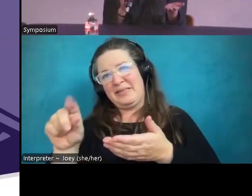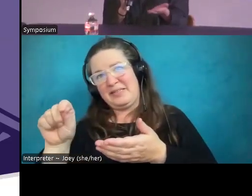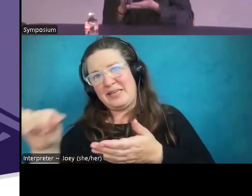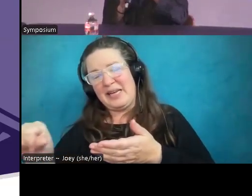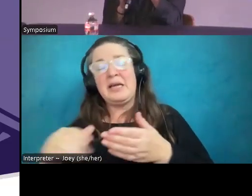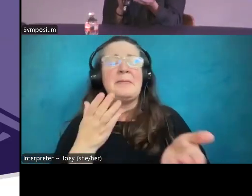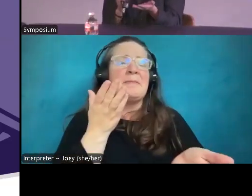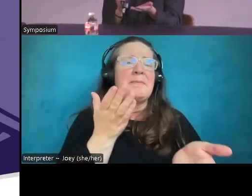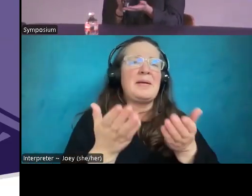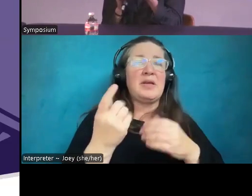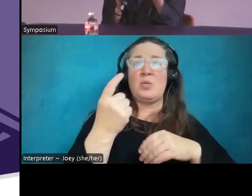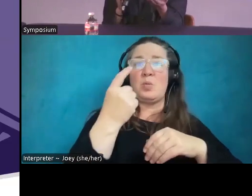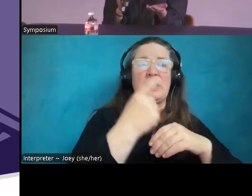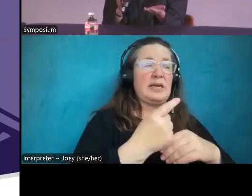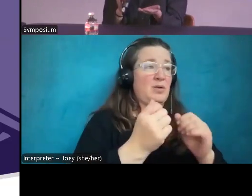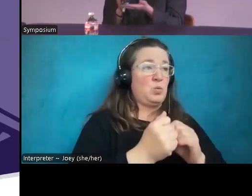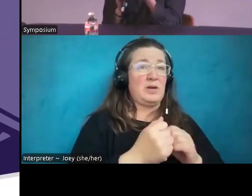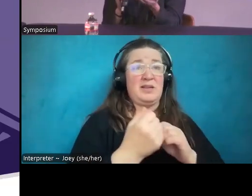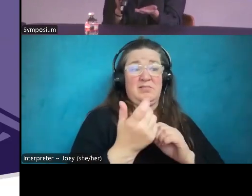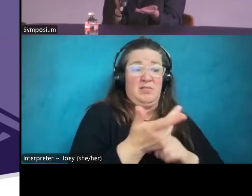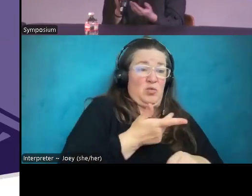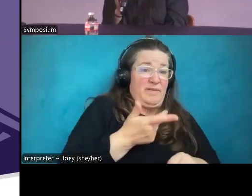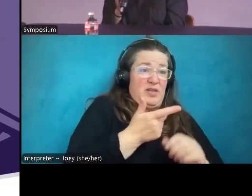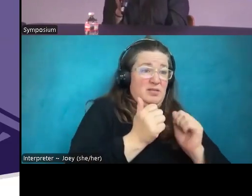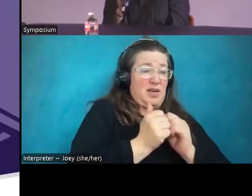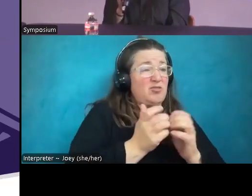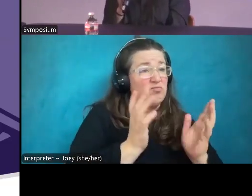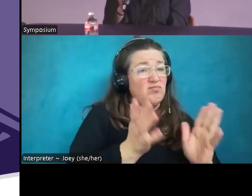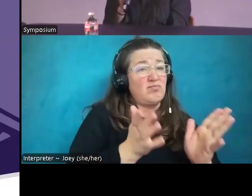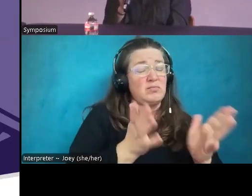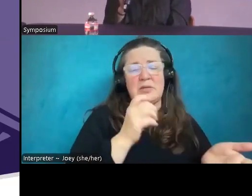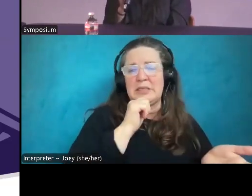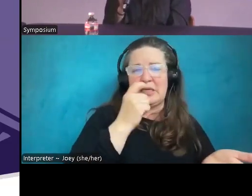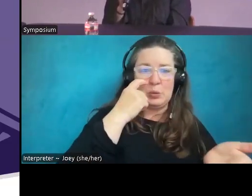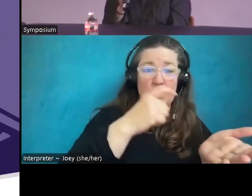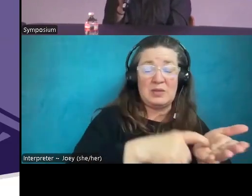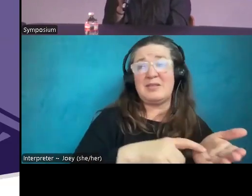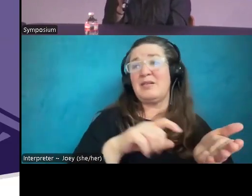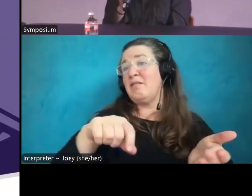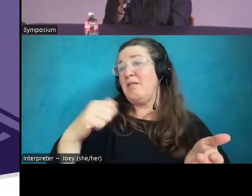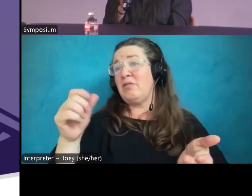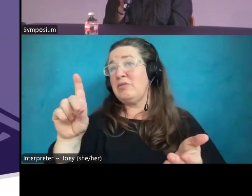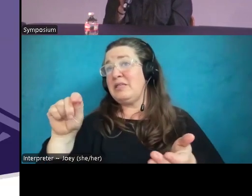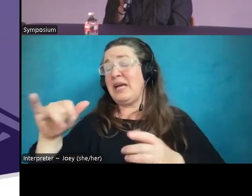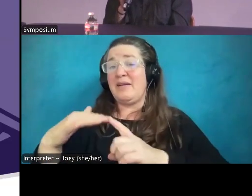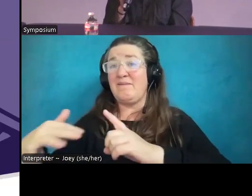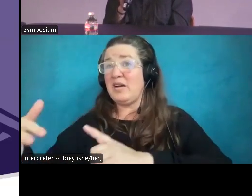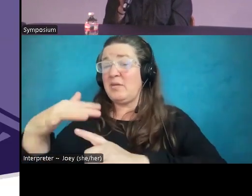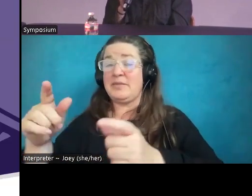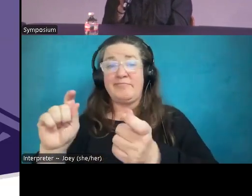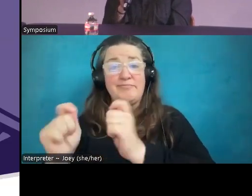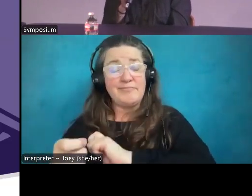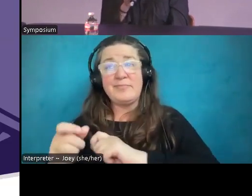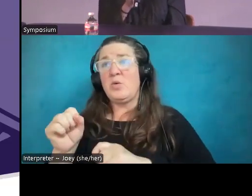that. But another day, if the environment is different or you're more fatigued or whatever the factors might be, then it becomes more of a